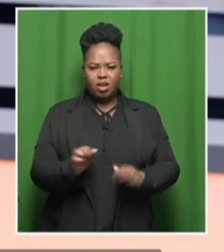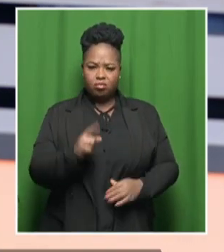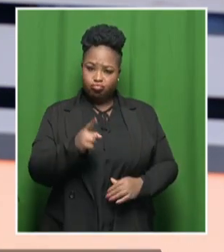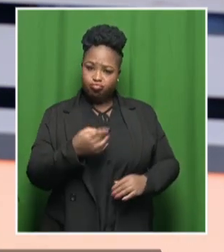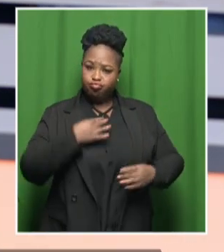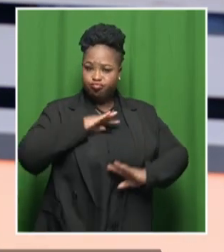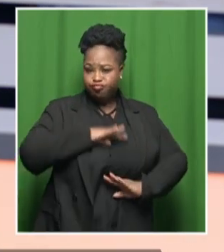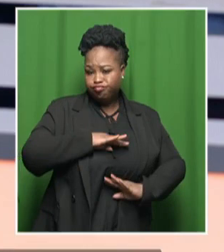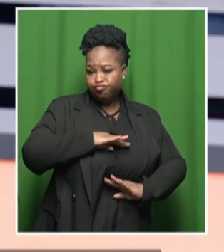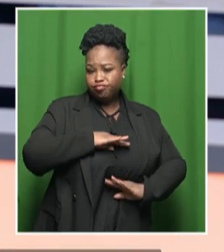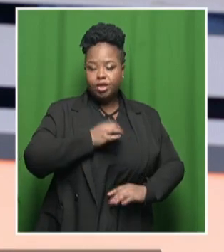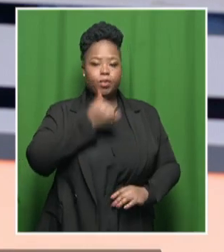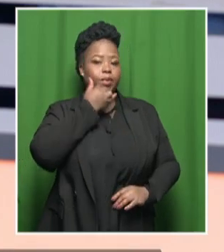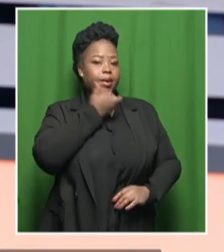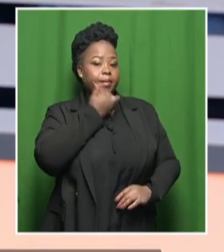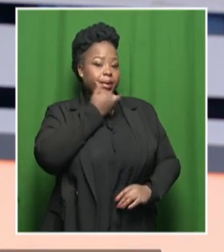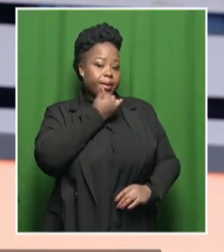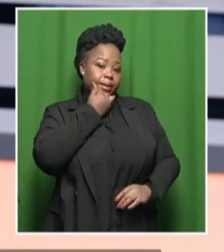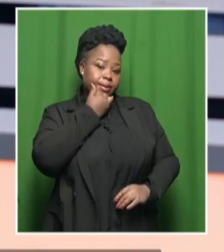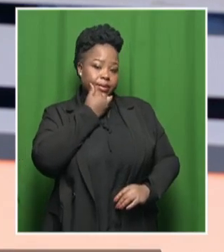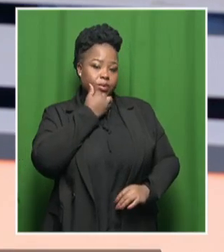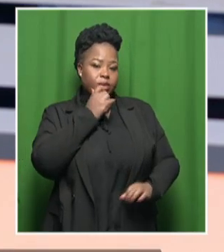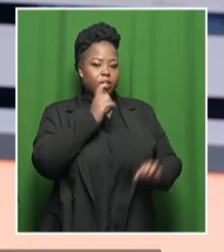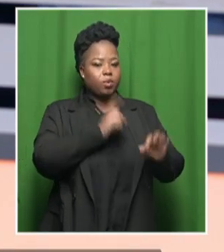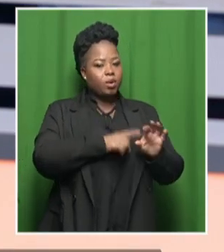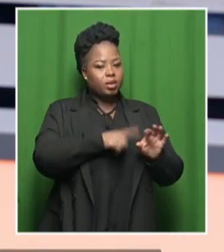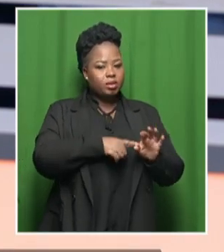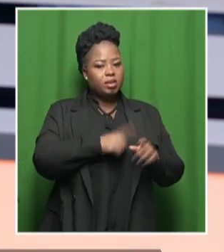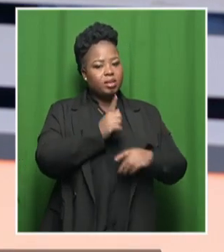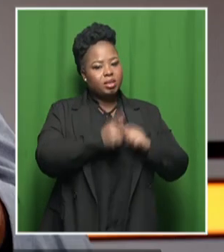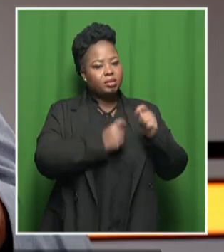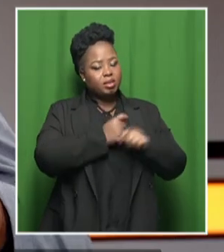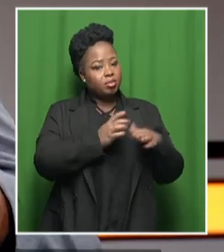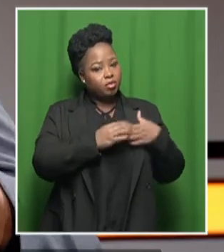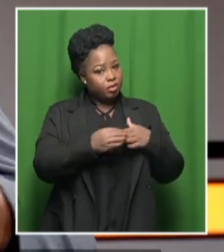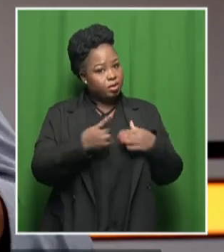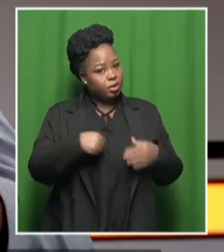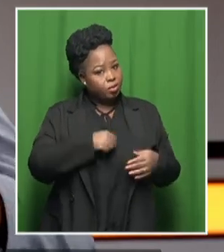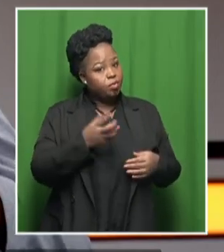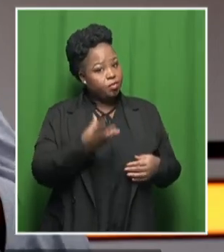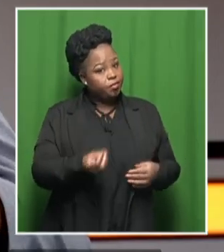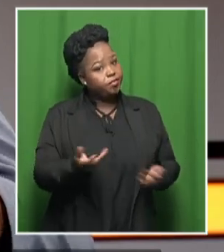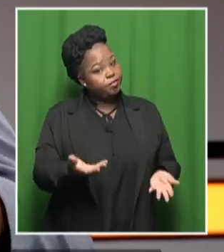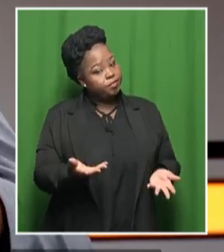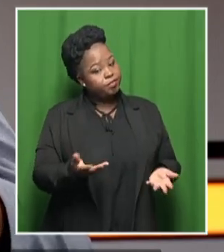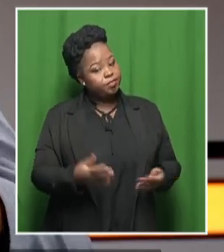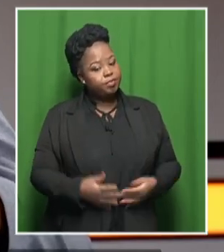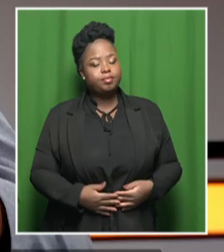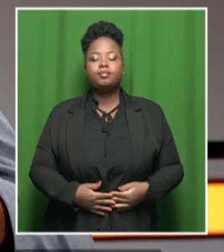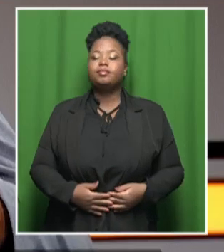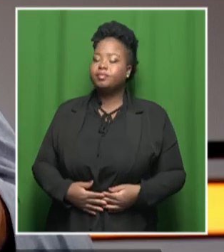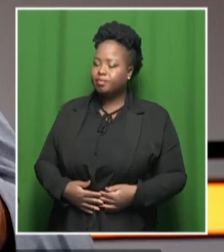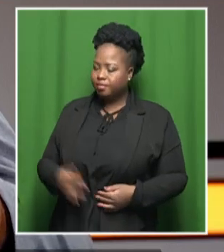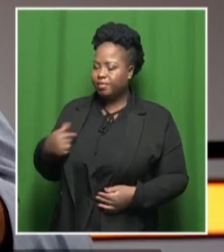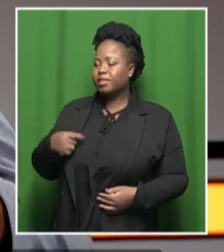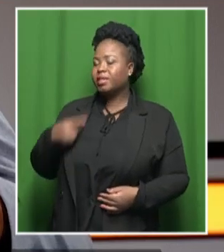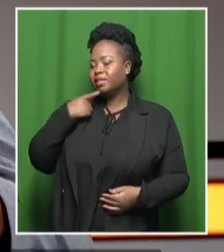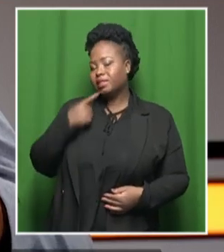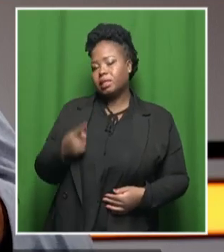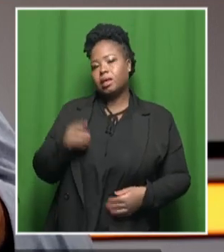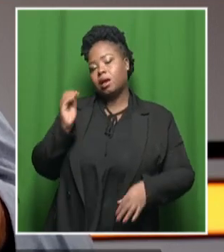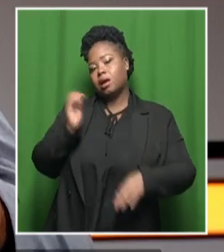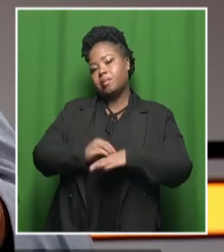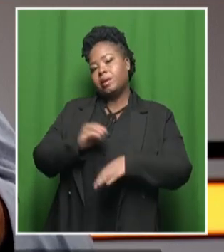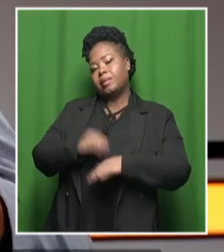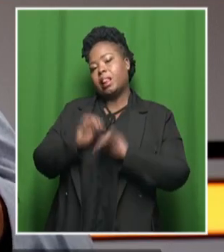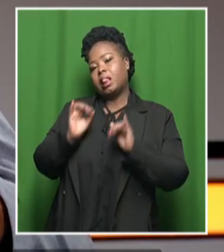satisfied with the quality and the type of leadership that we are getting? As I said, we are facing a serious leadership